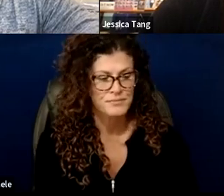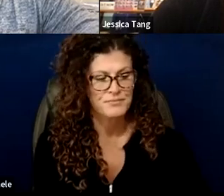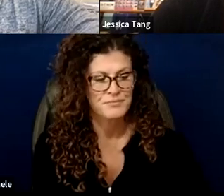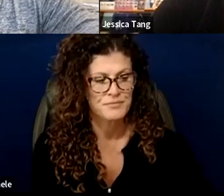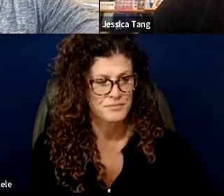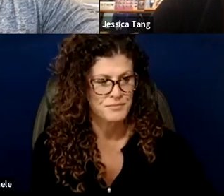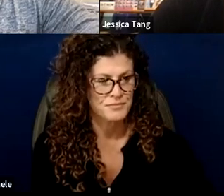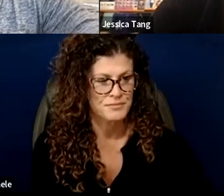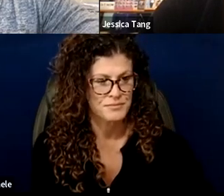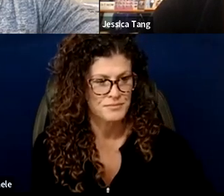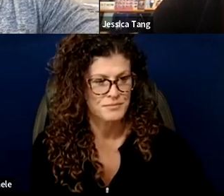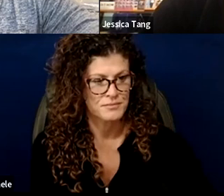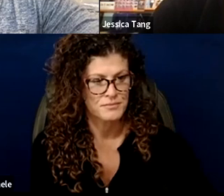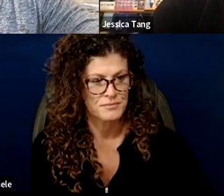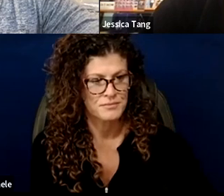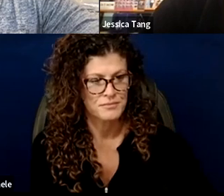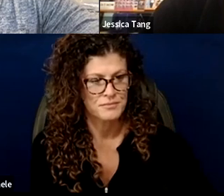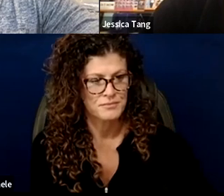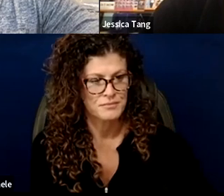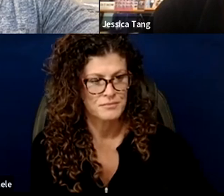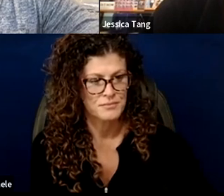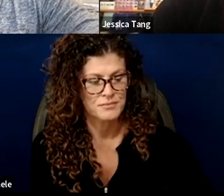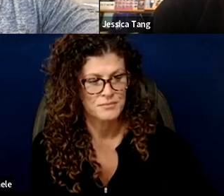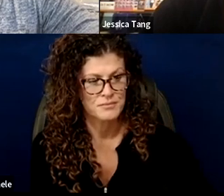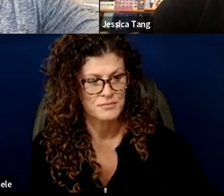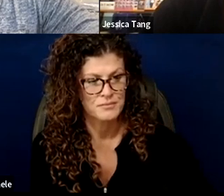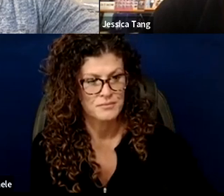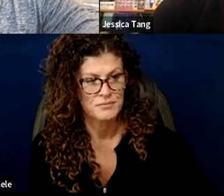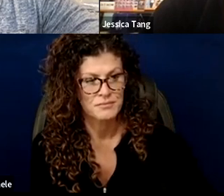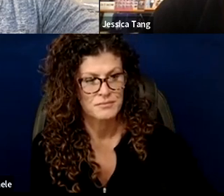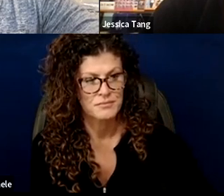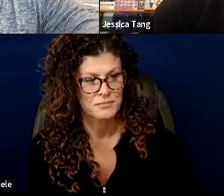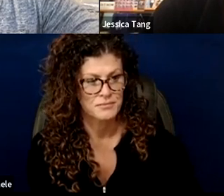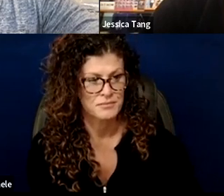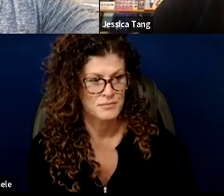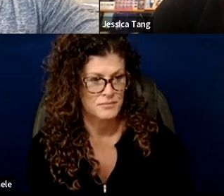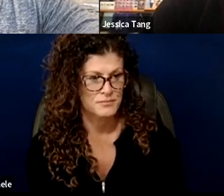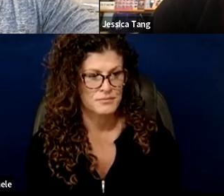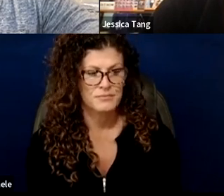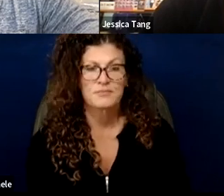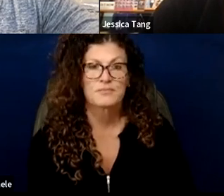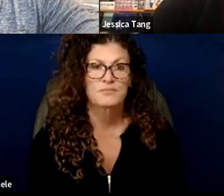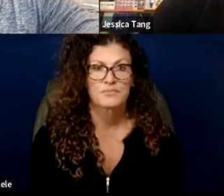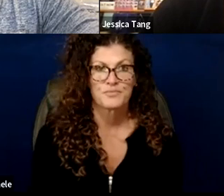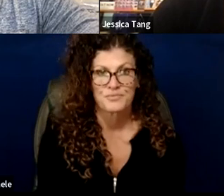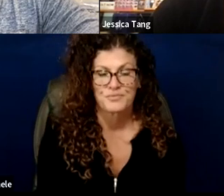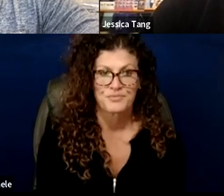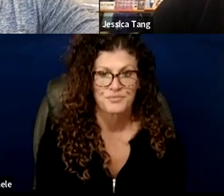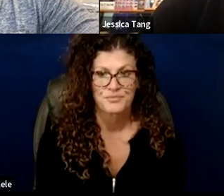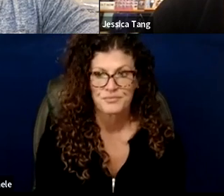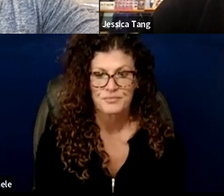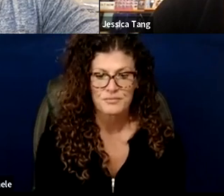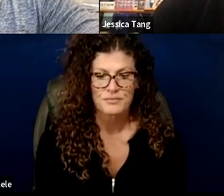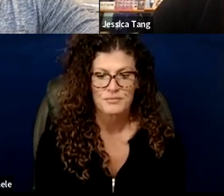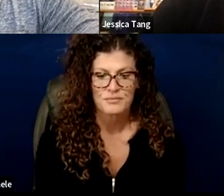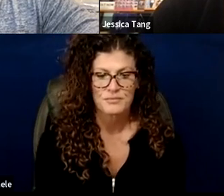necesita interpretación en español y estar en una computadora o laptop, pueden presionar el icono del globo en la parte de abajo. Si están en una tablet o en un celular, pueden